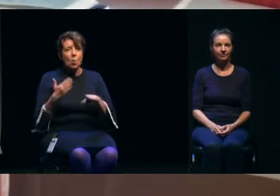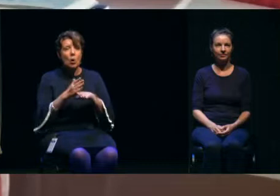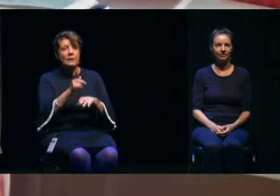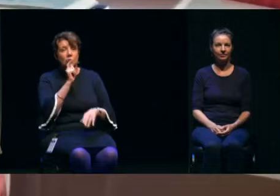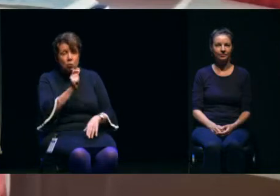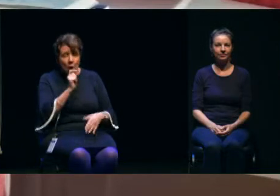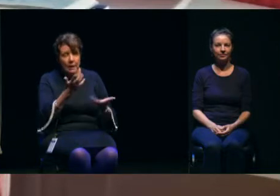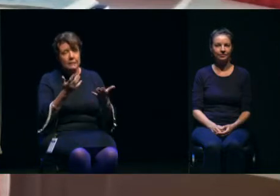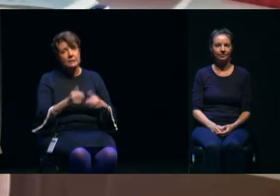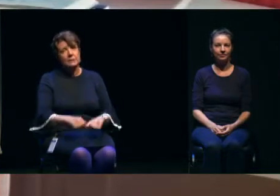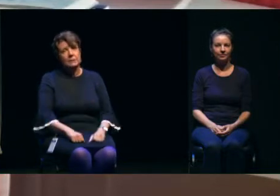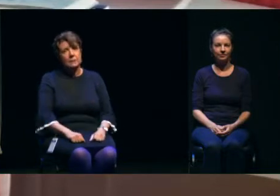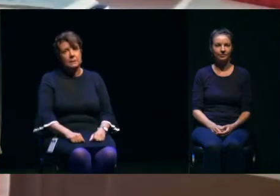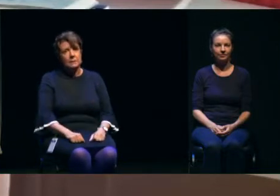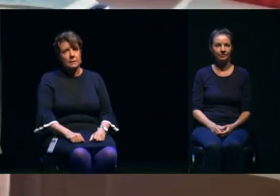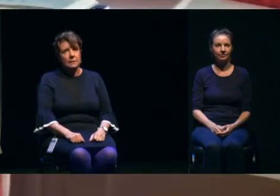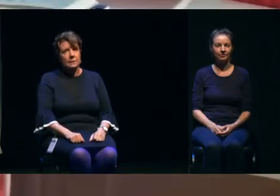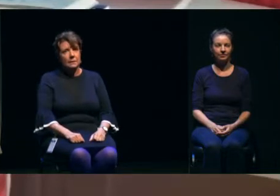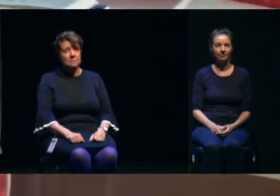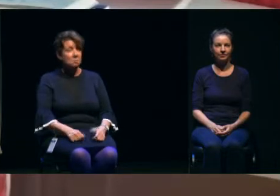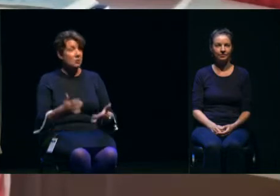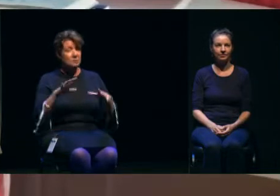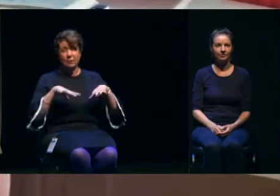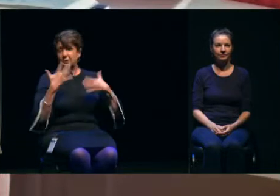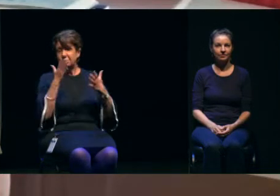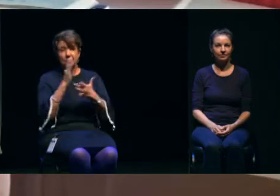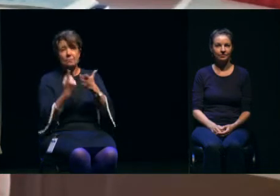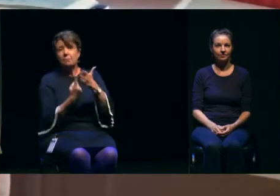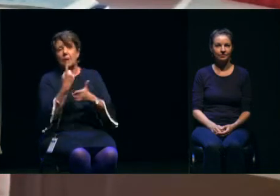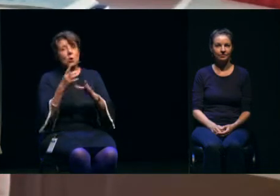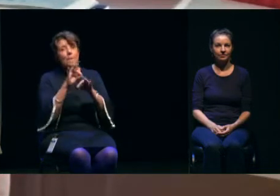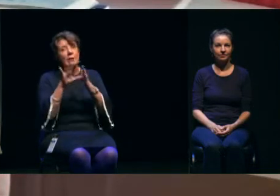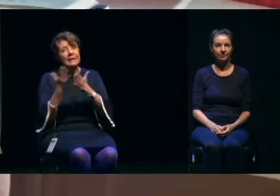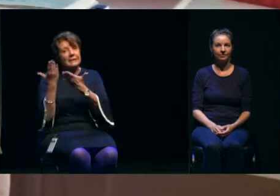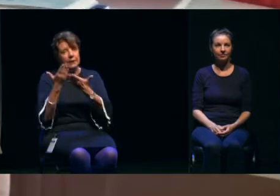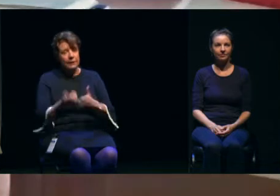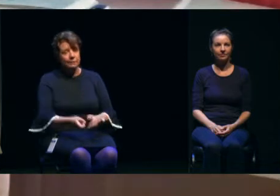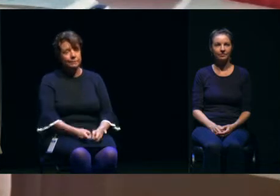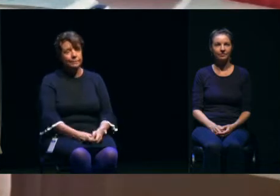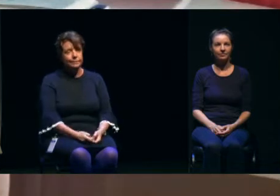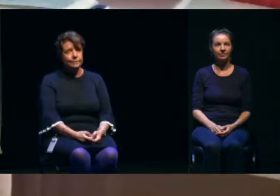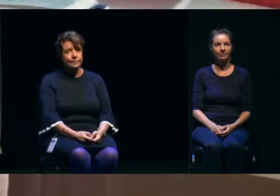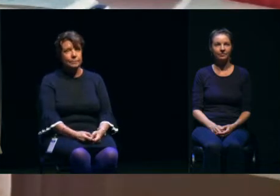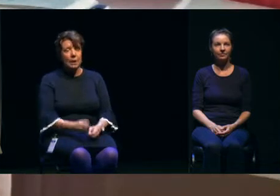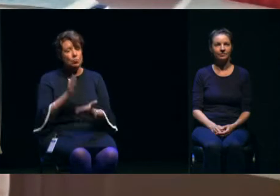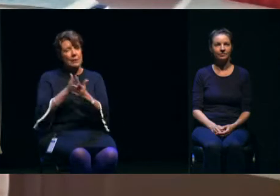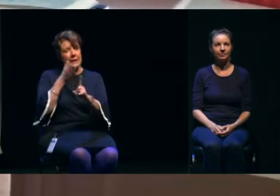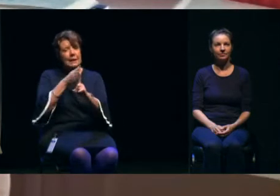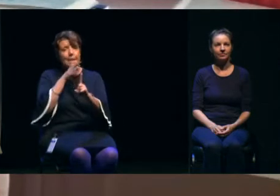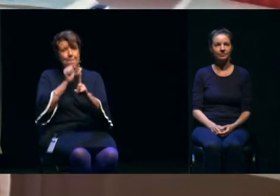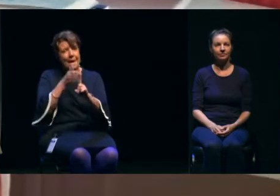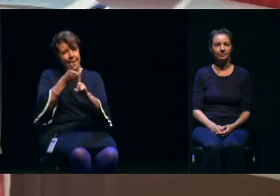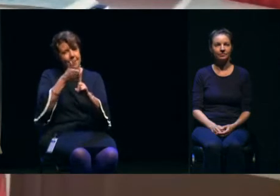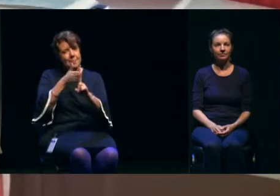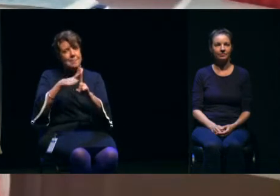journalist, just because I started doing it, not because I studied. And why did you choose? It was a very male